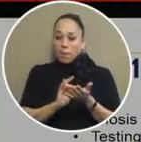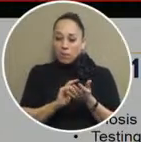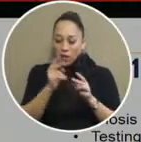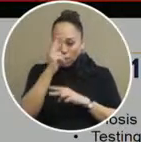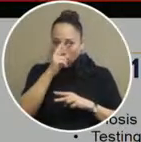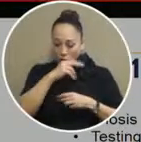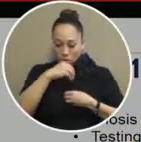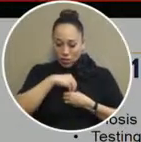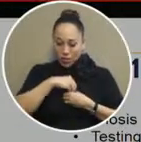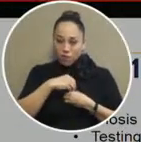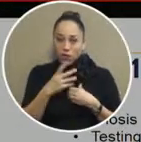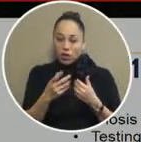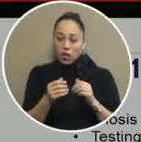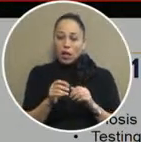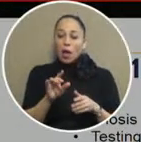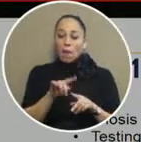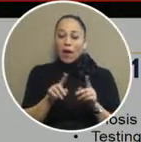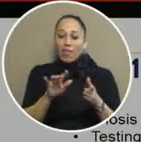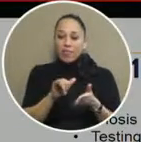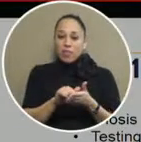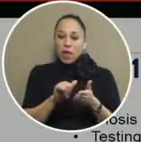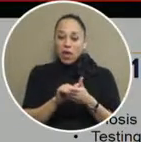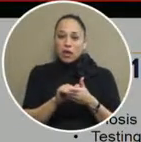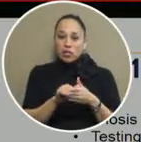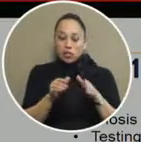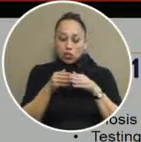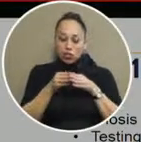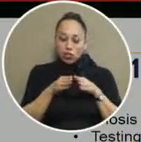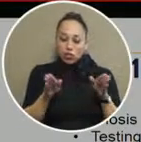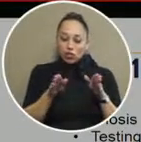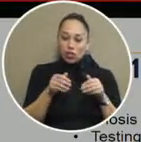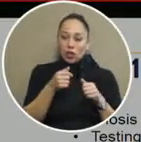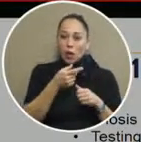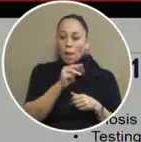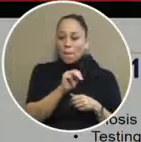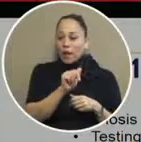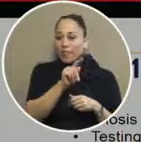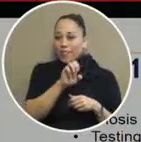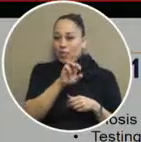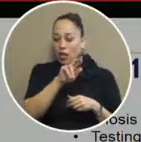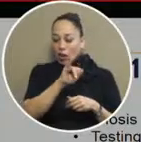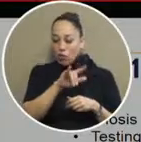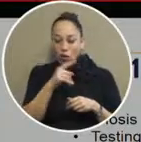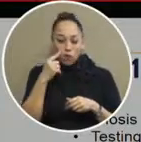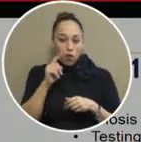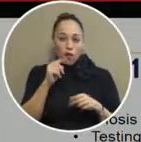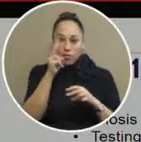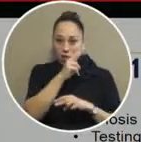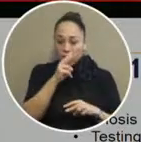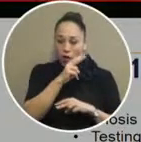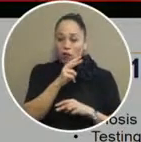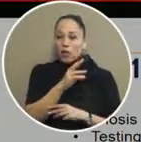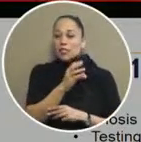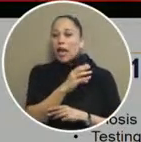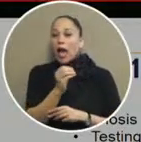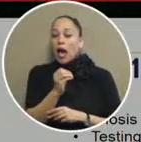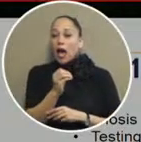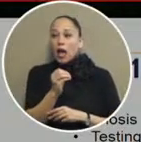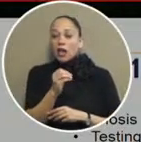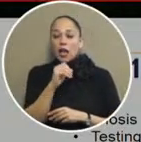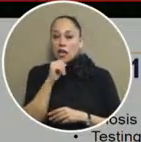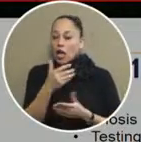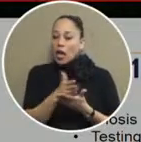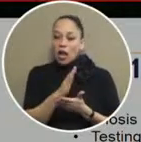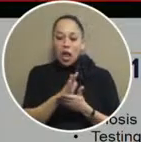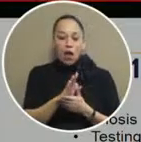replication by inserting into the genetic material and information of the virus and not letting